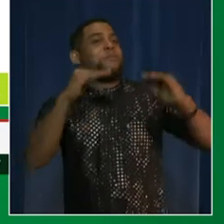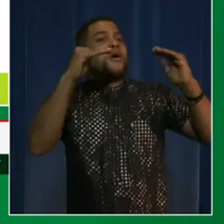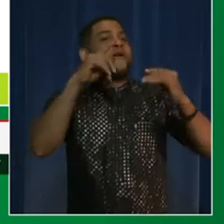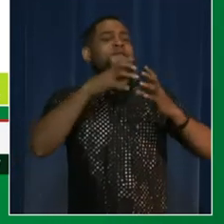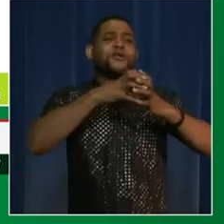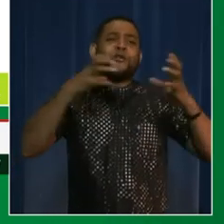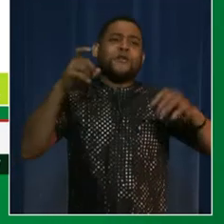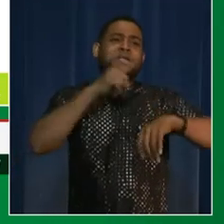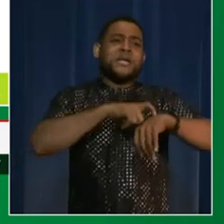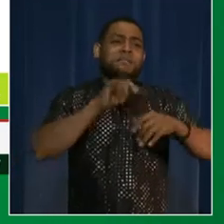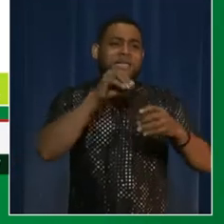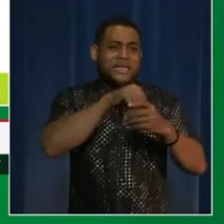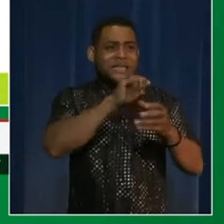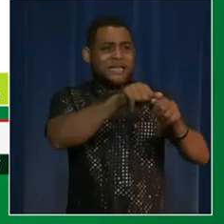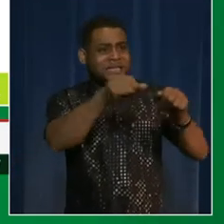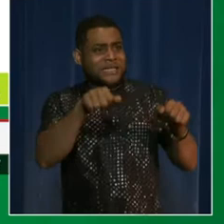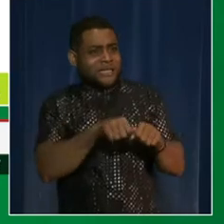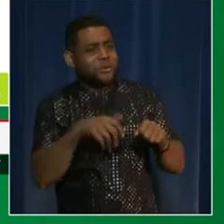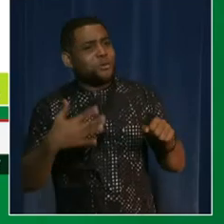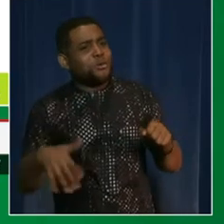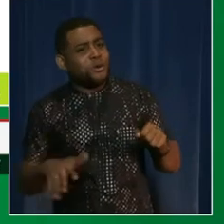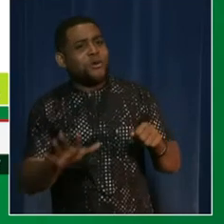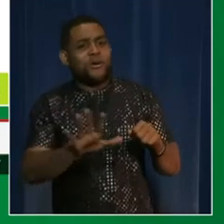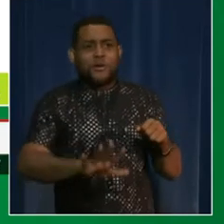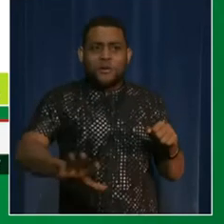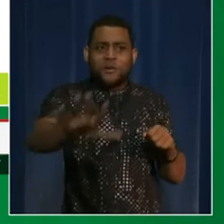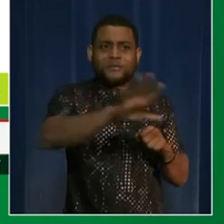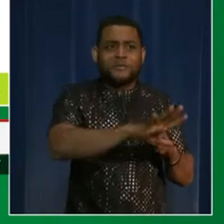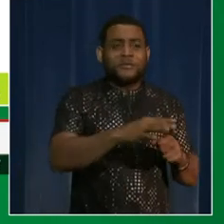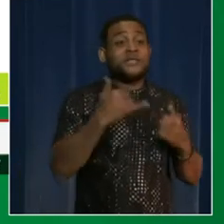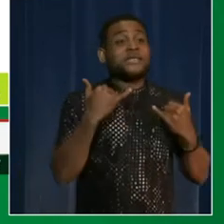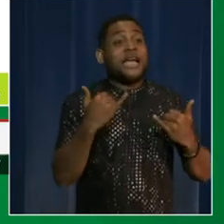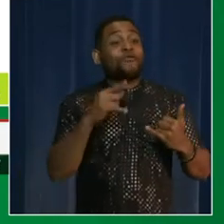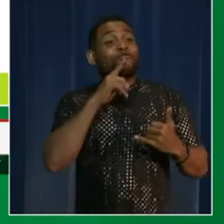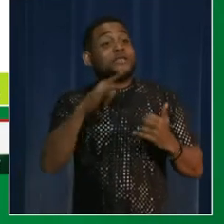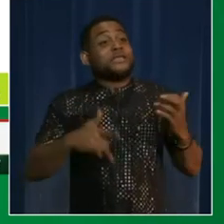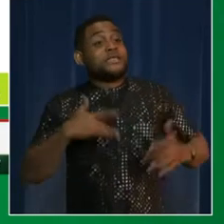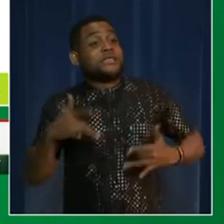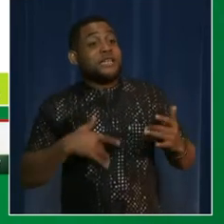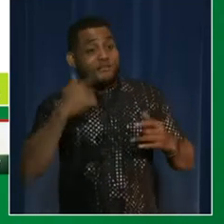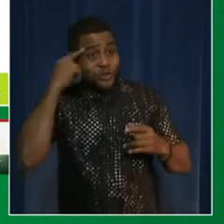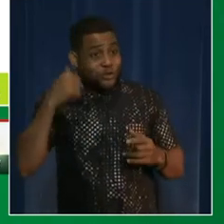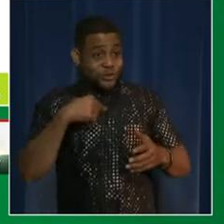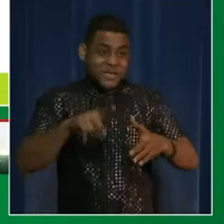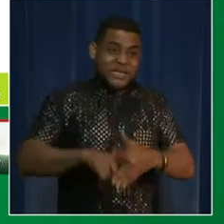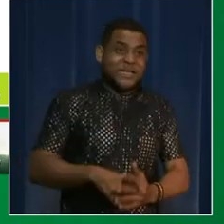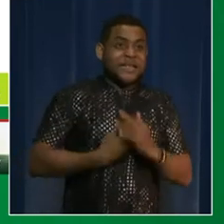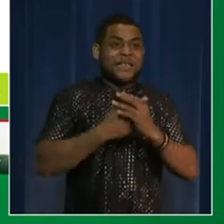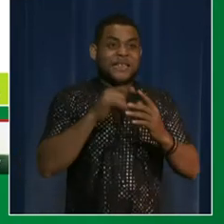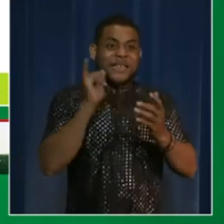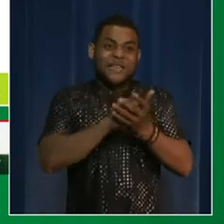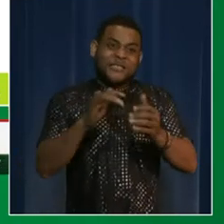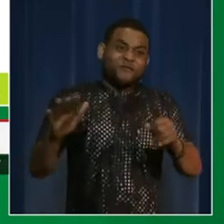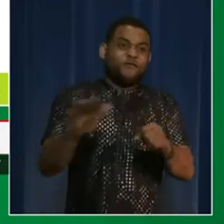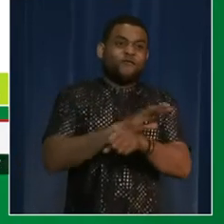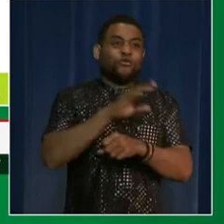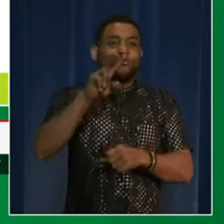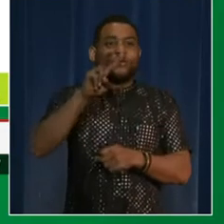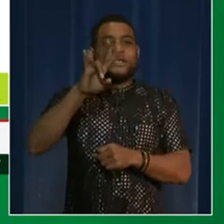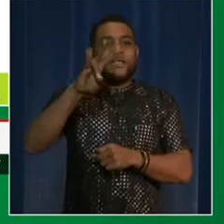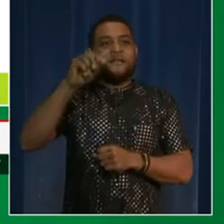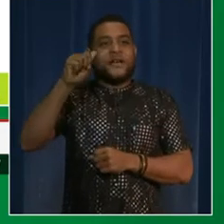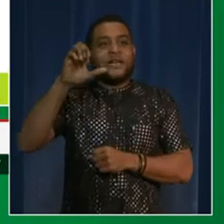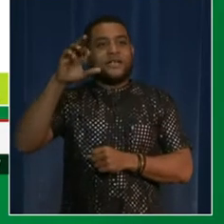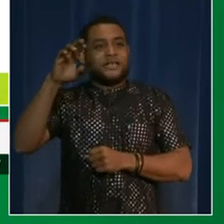So I'm excited because we have an opportunity to activate the entire 27 acres, which is one of our largest parcels in our inventory, in addition